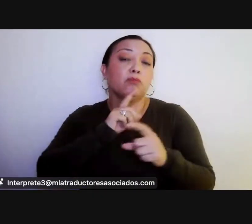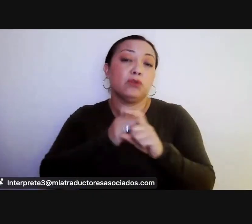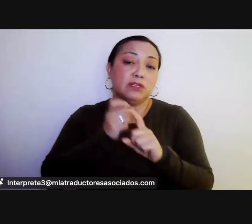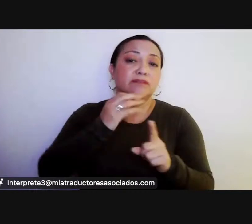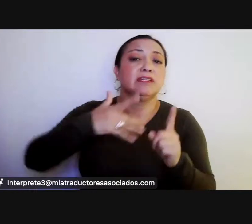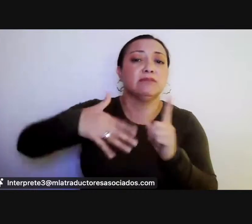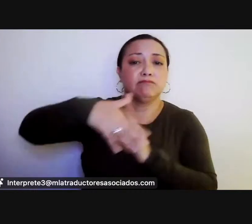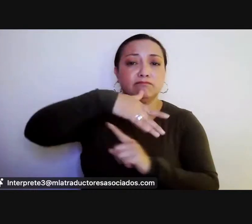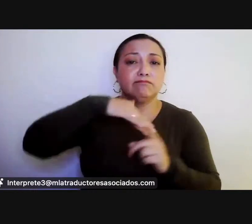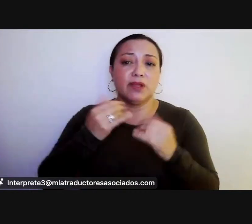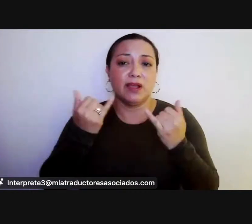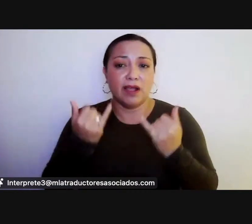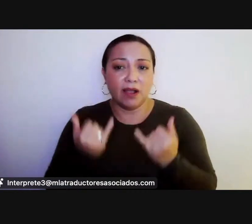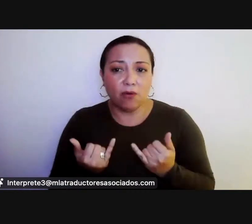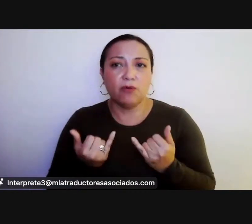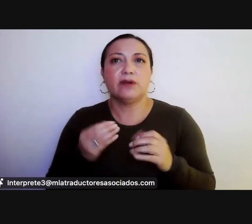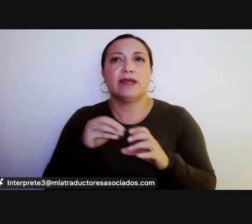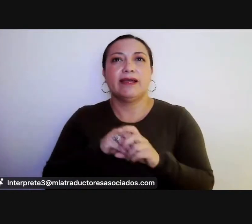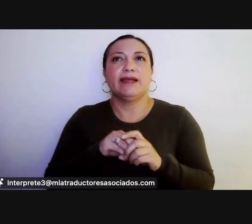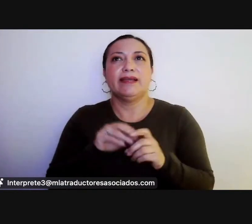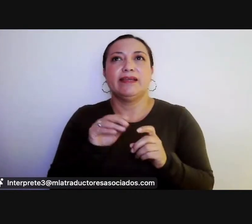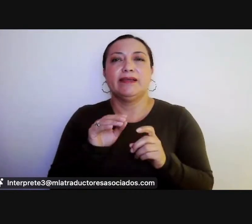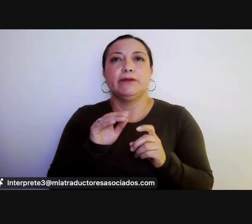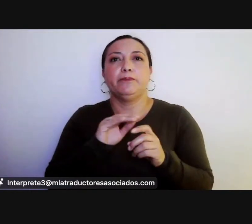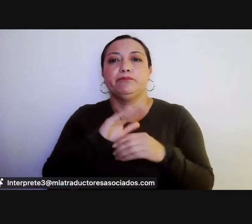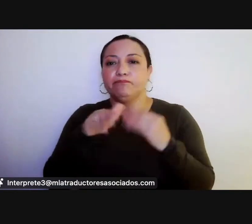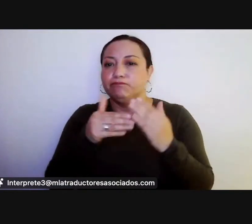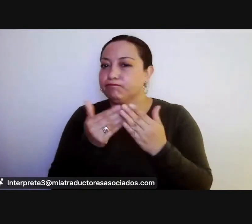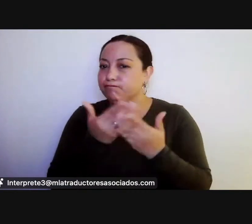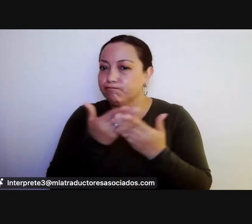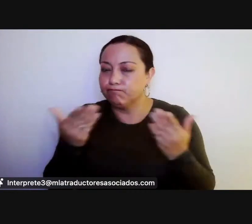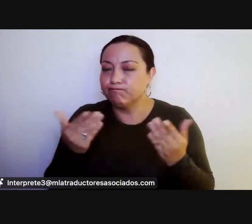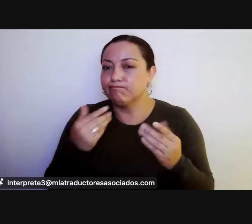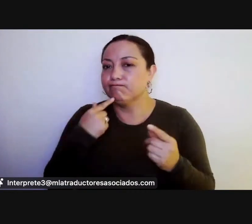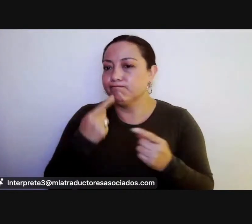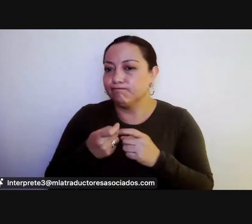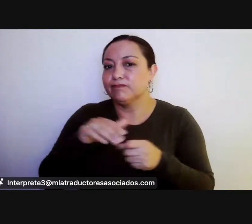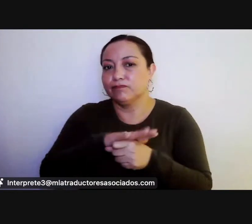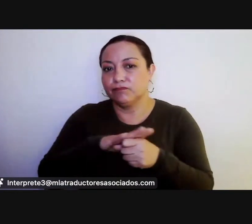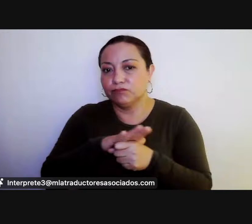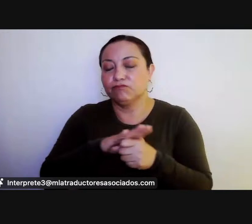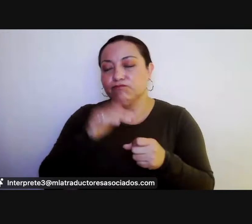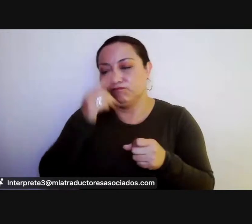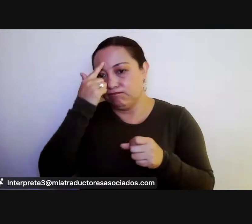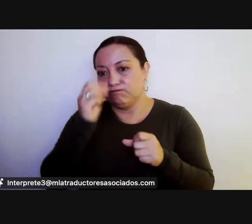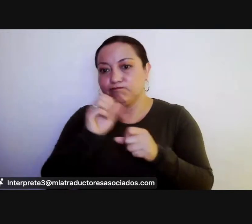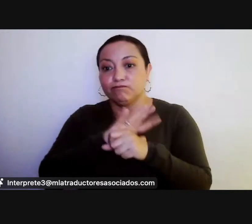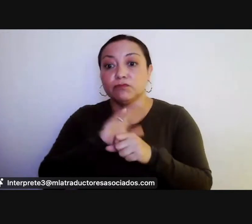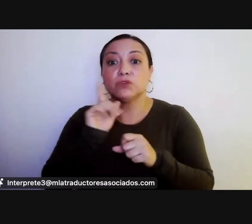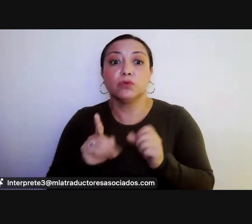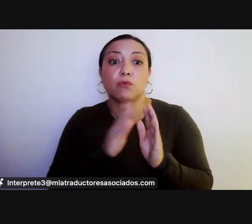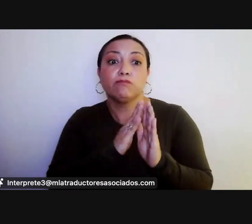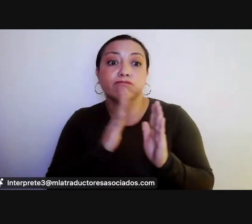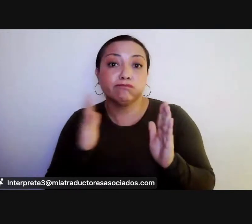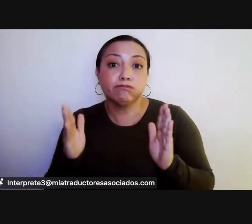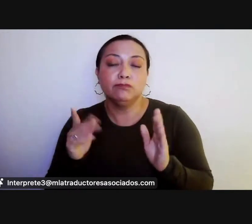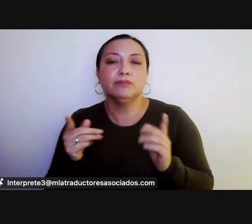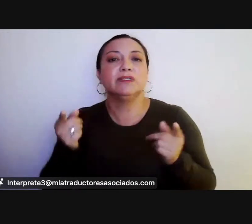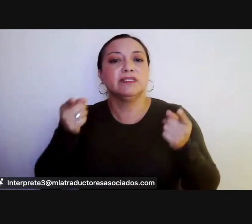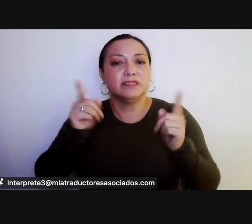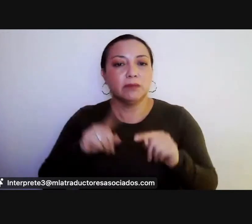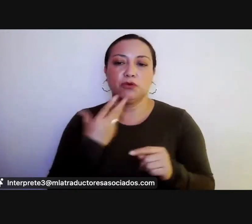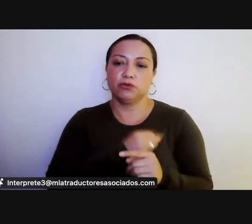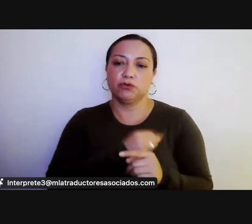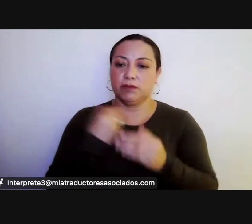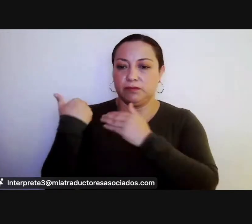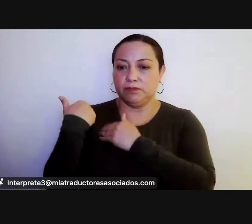situation, the opportunity to see how complex is the what we are facing, what we are looking